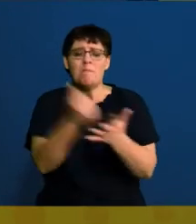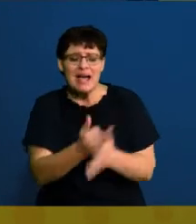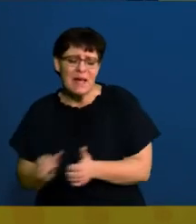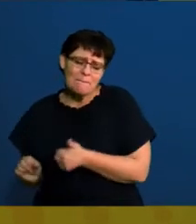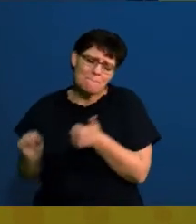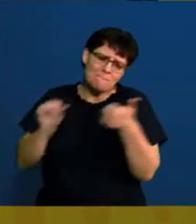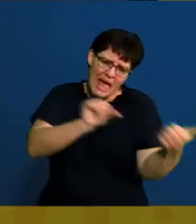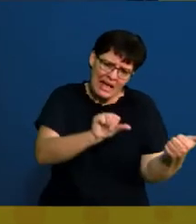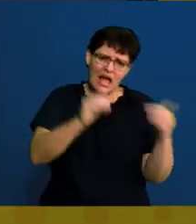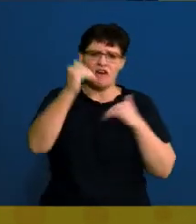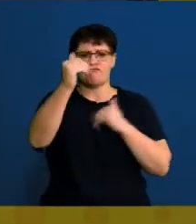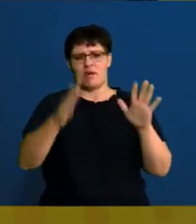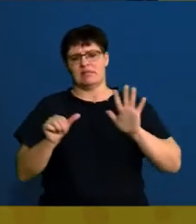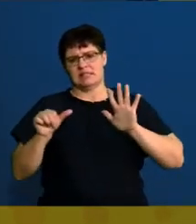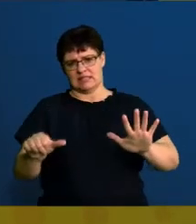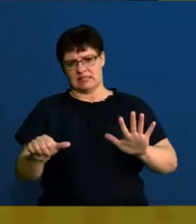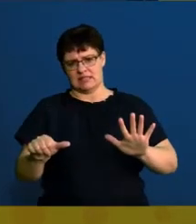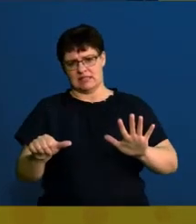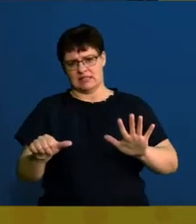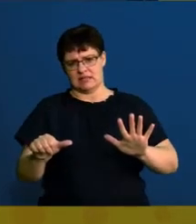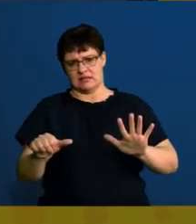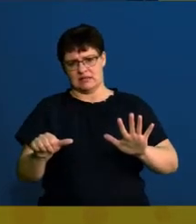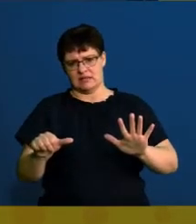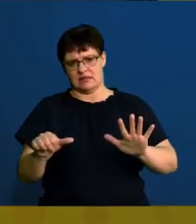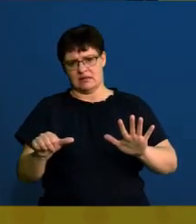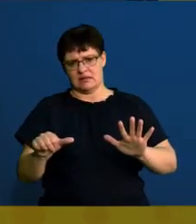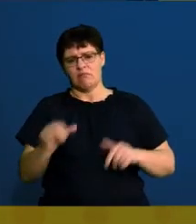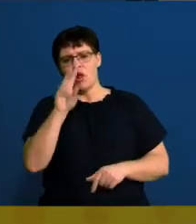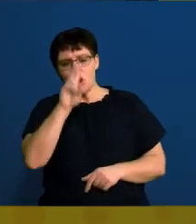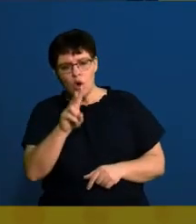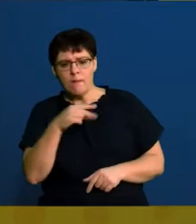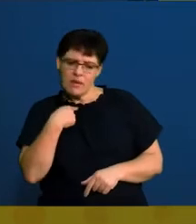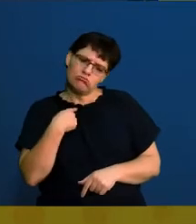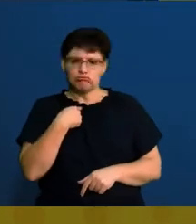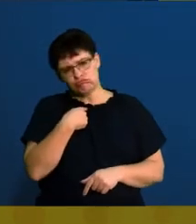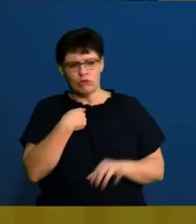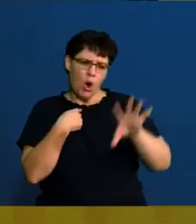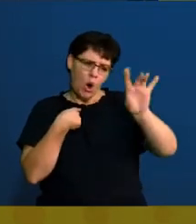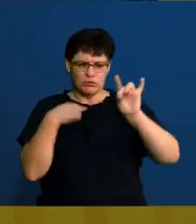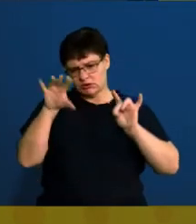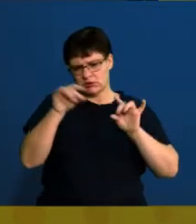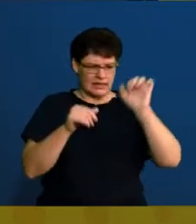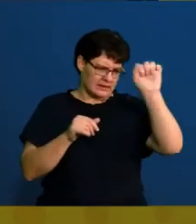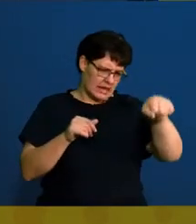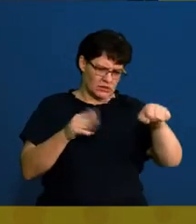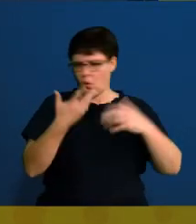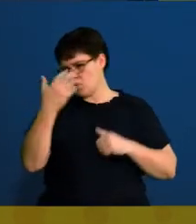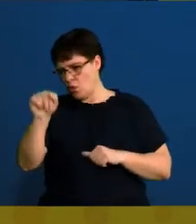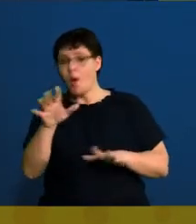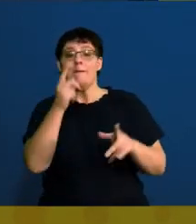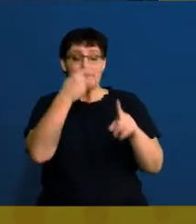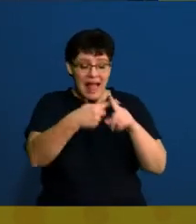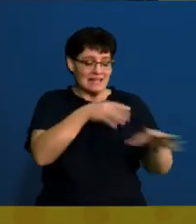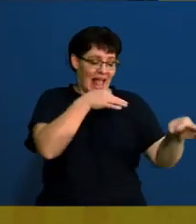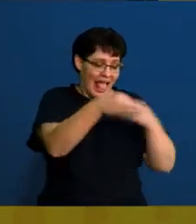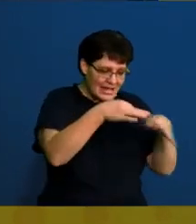to frame 6 and look at the options that are available to substantiate or agree with whatever you are